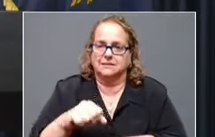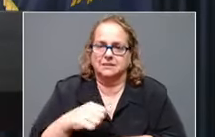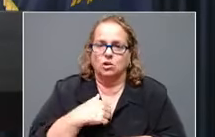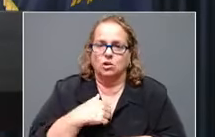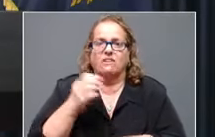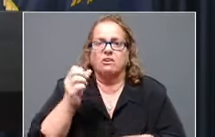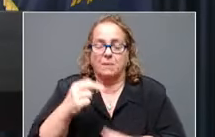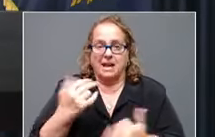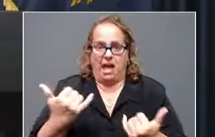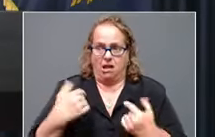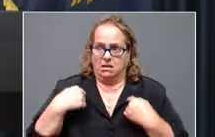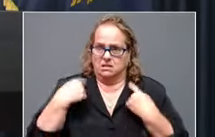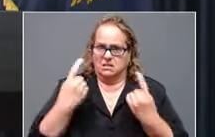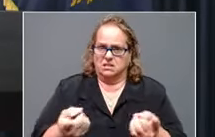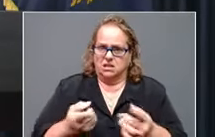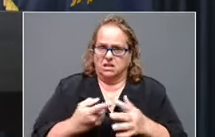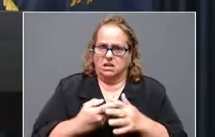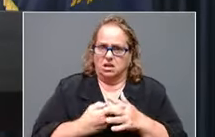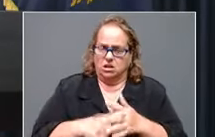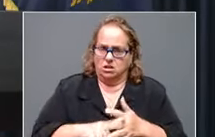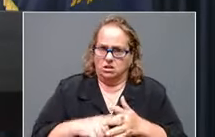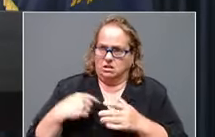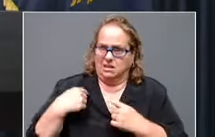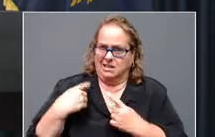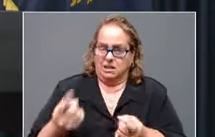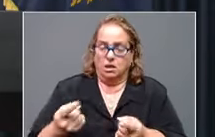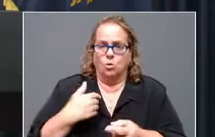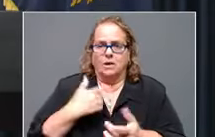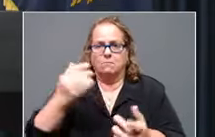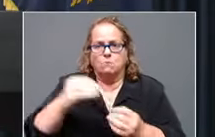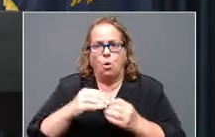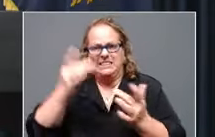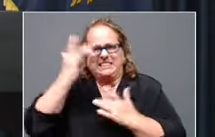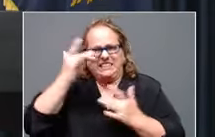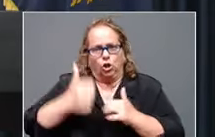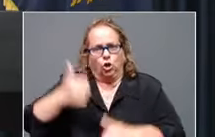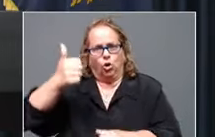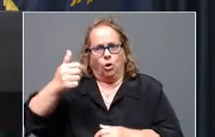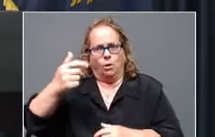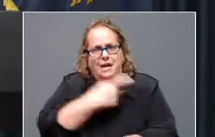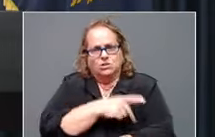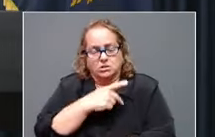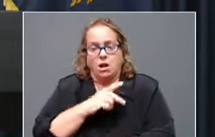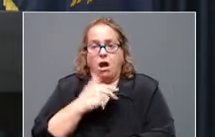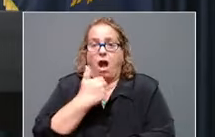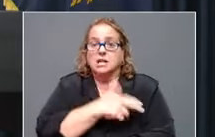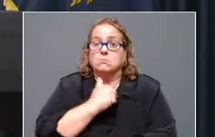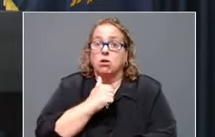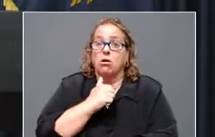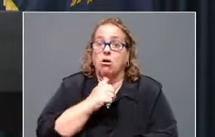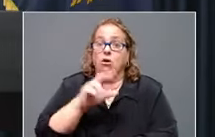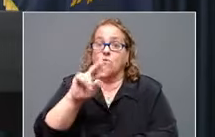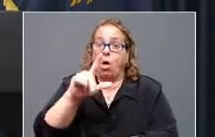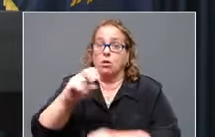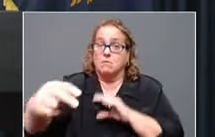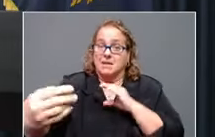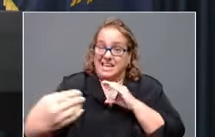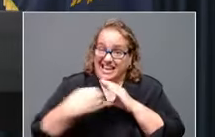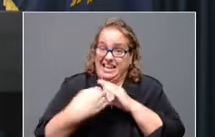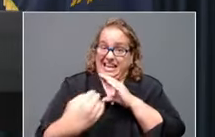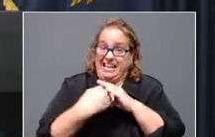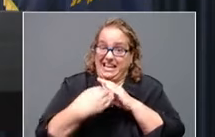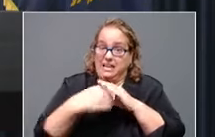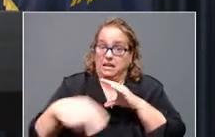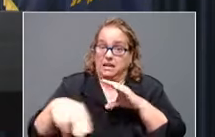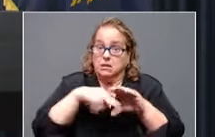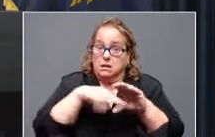this pandemic. These past few weeks, as we have been seeing more patients with the Delta variant, we have had to deal